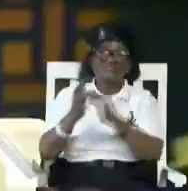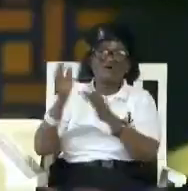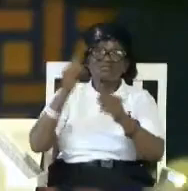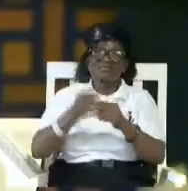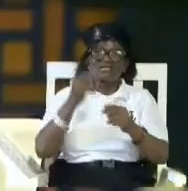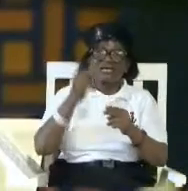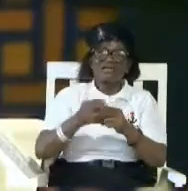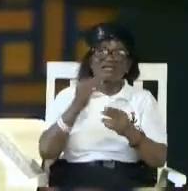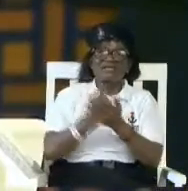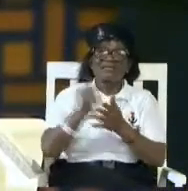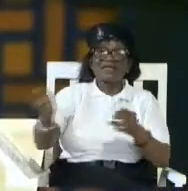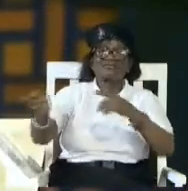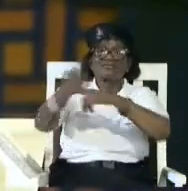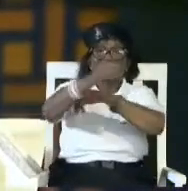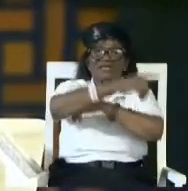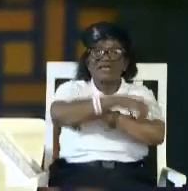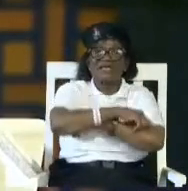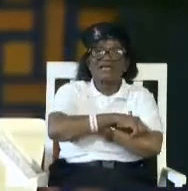Today,